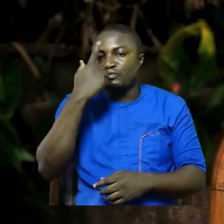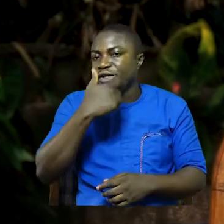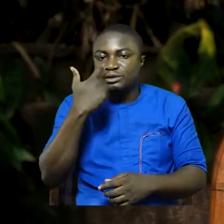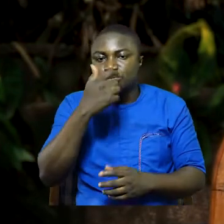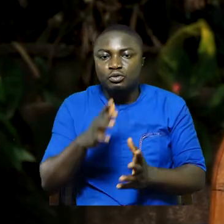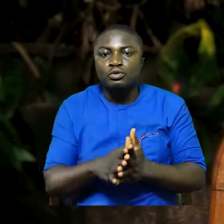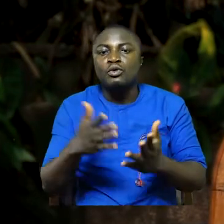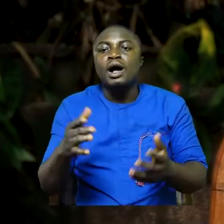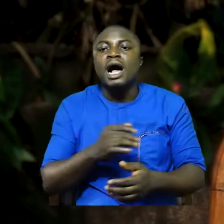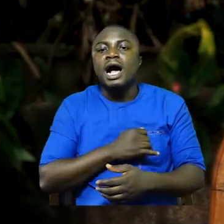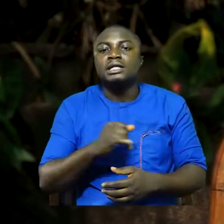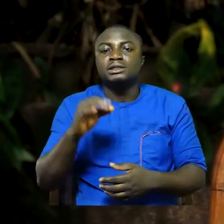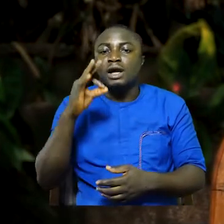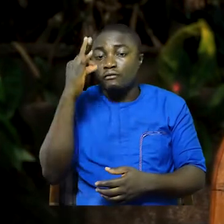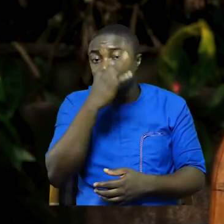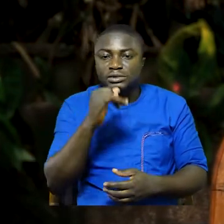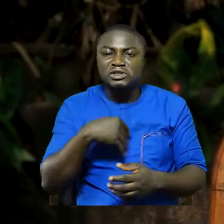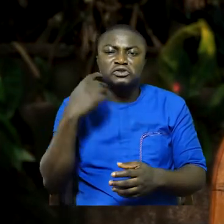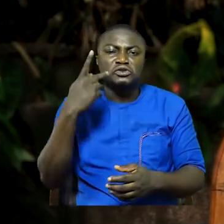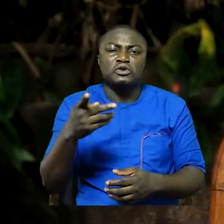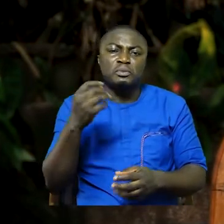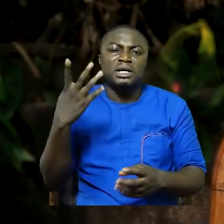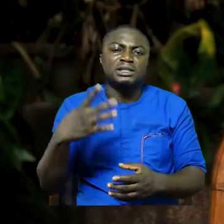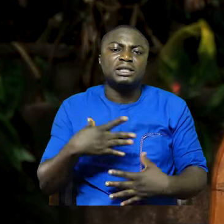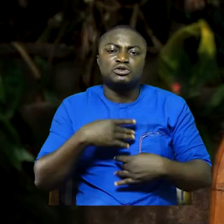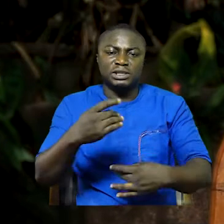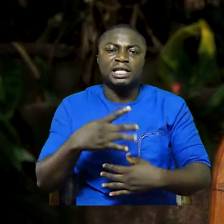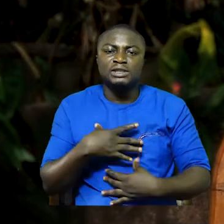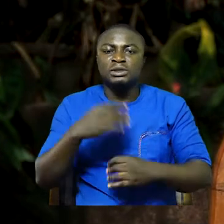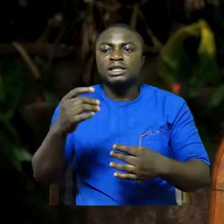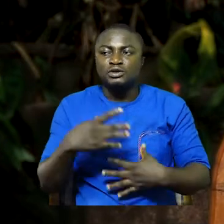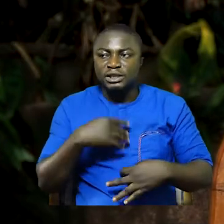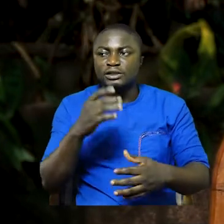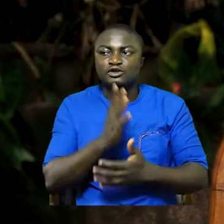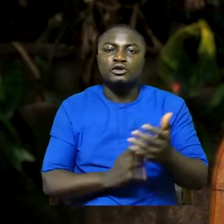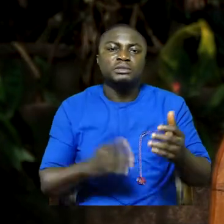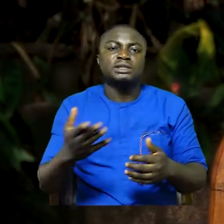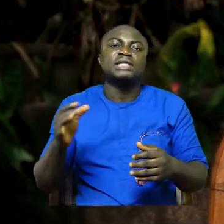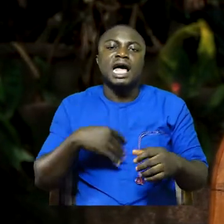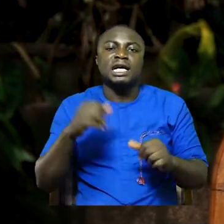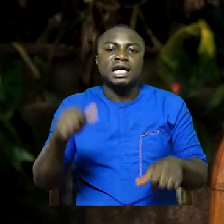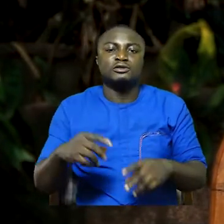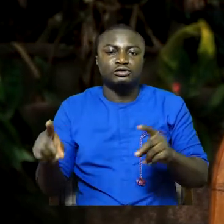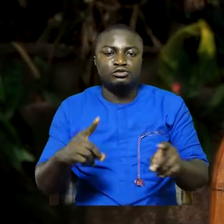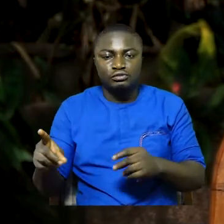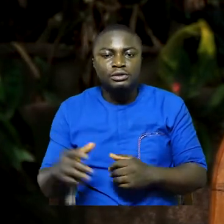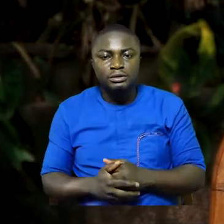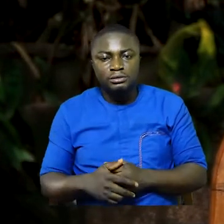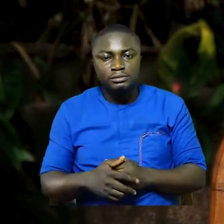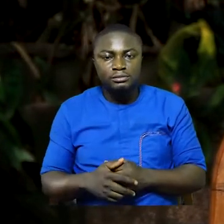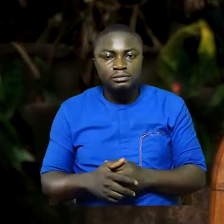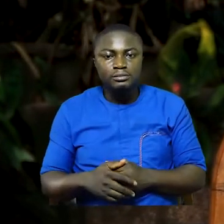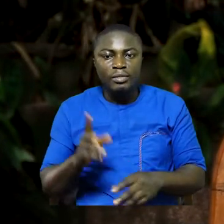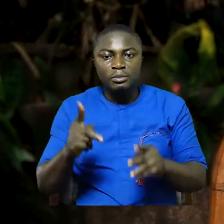Facebook ad, sponsored ad. And I saw under it, I saw so many comments that they were interested. And it's something that I can do. I was like,